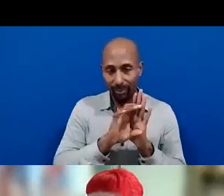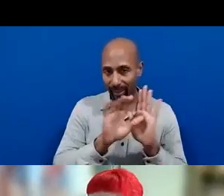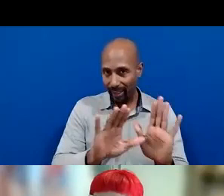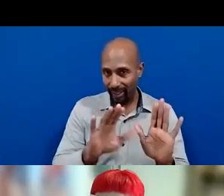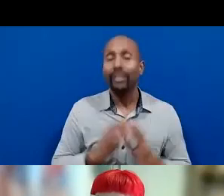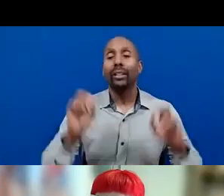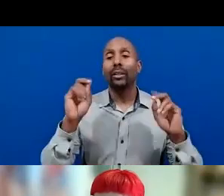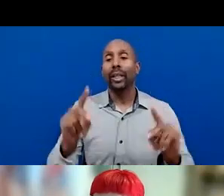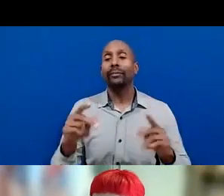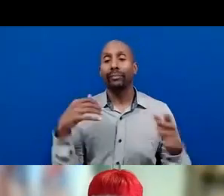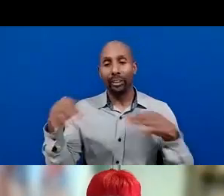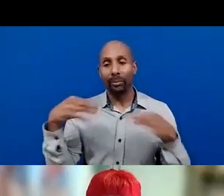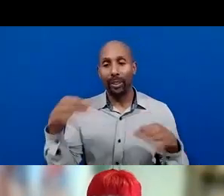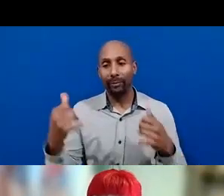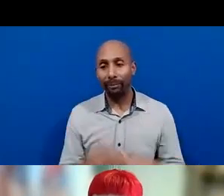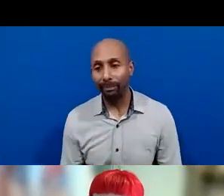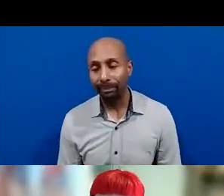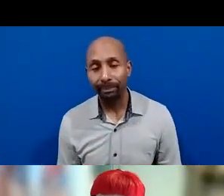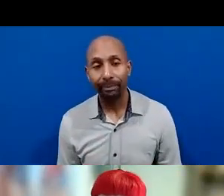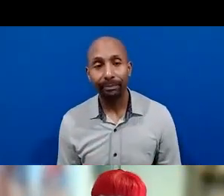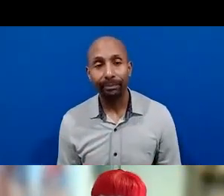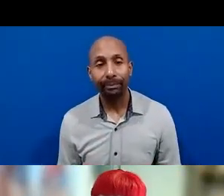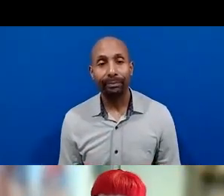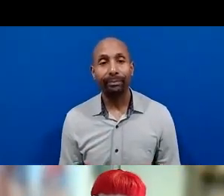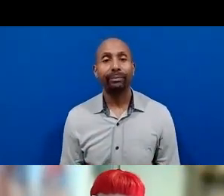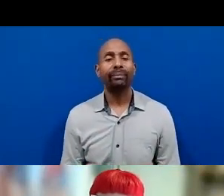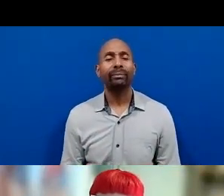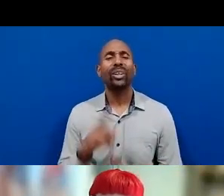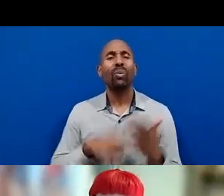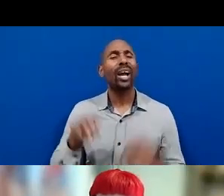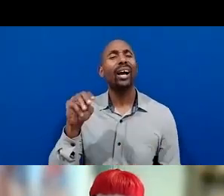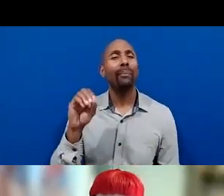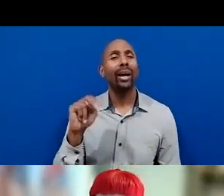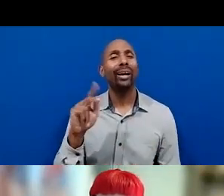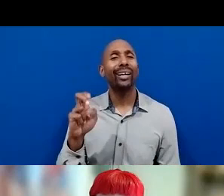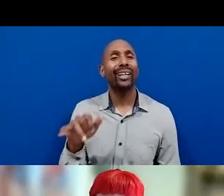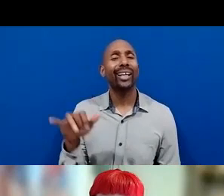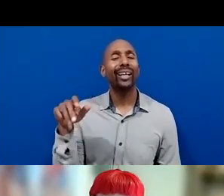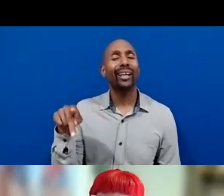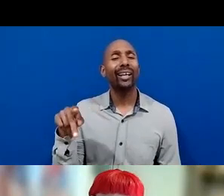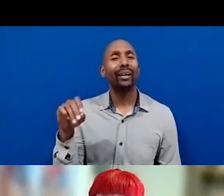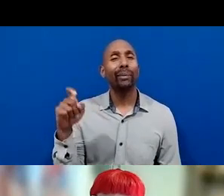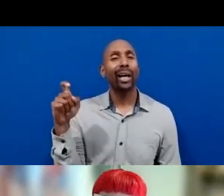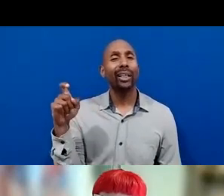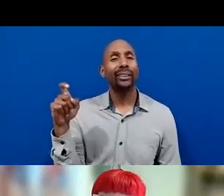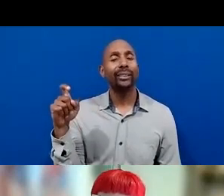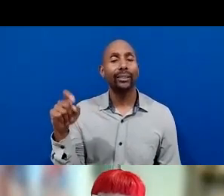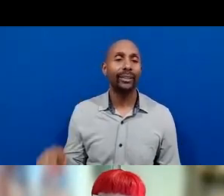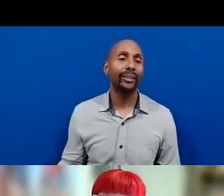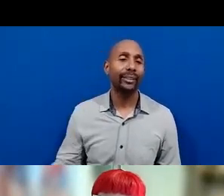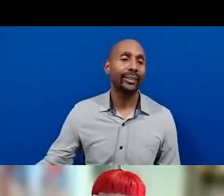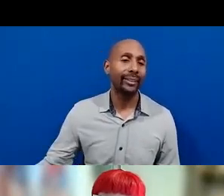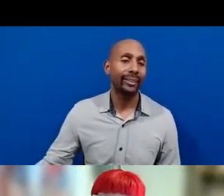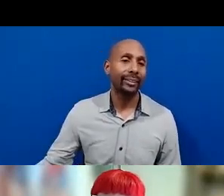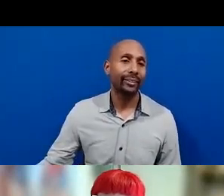So I want to start with, like, what is monkeypox? So monkeypox is part of